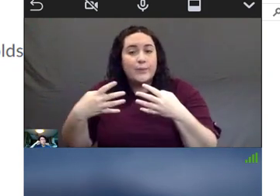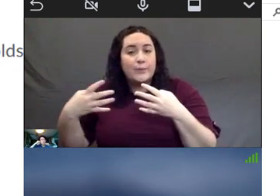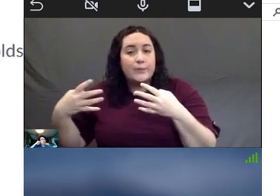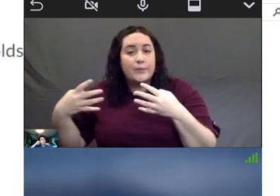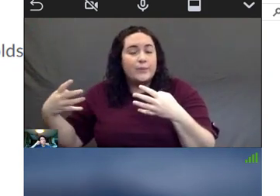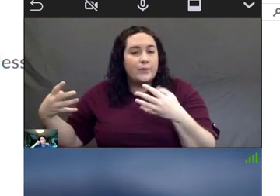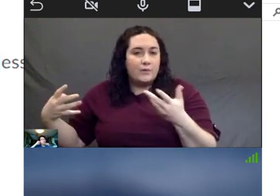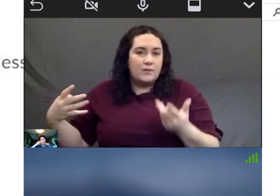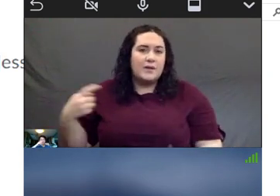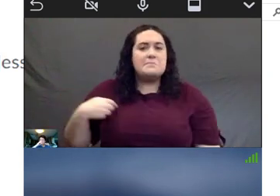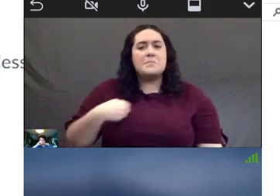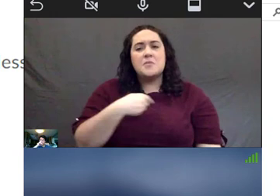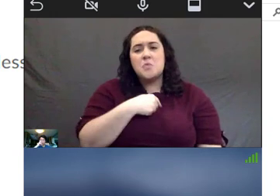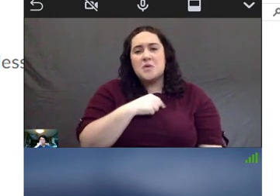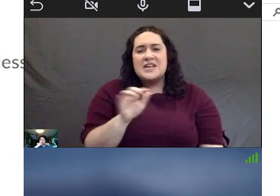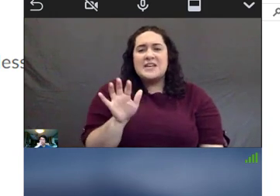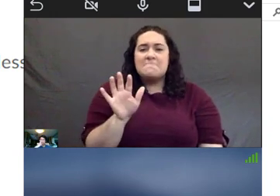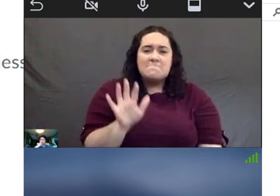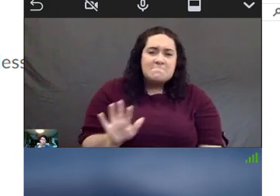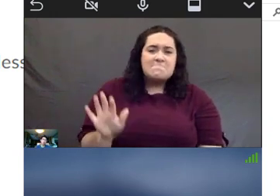500,000.